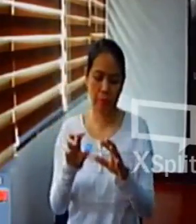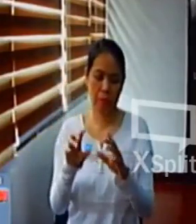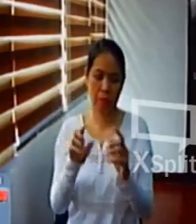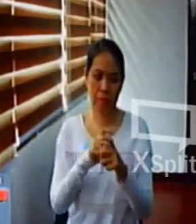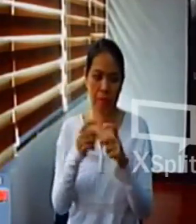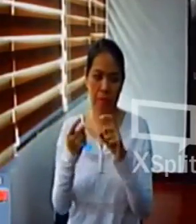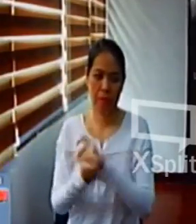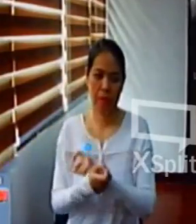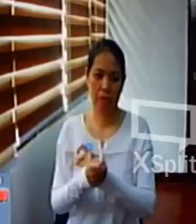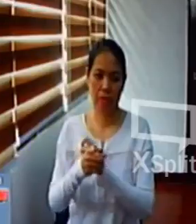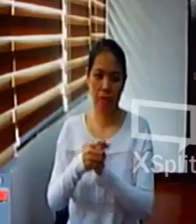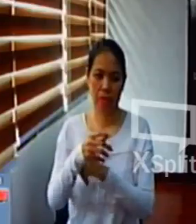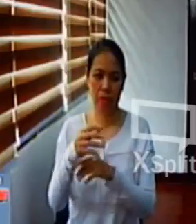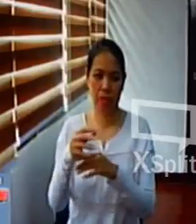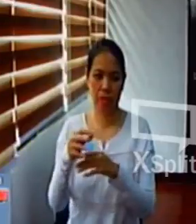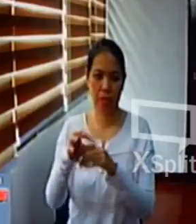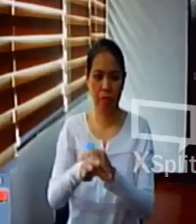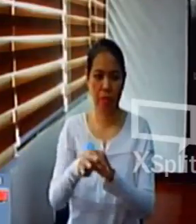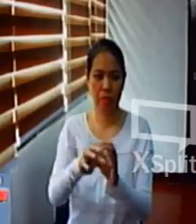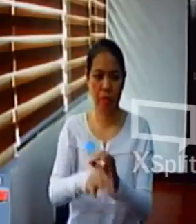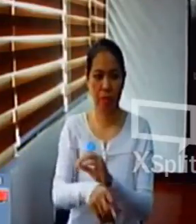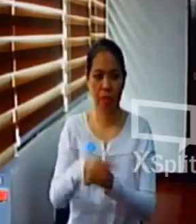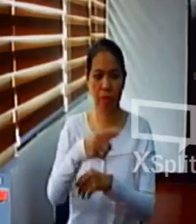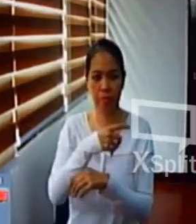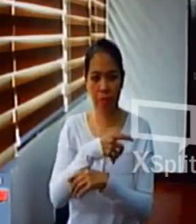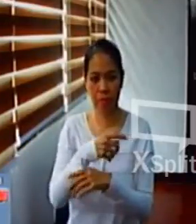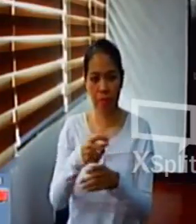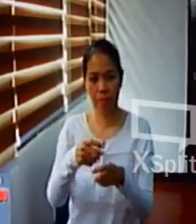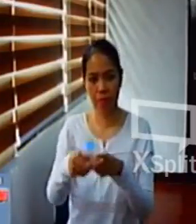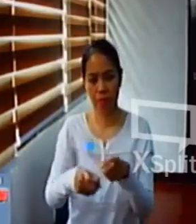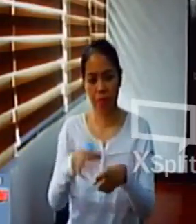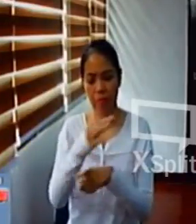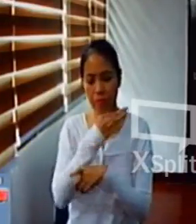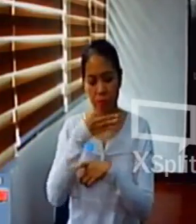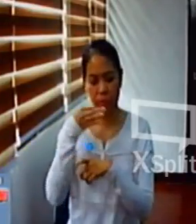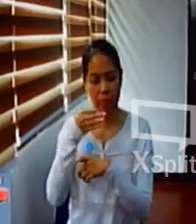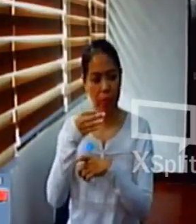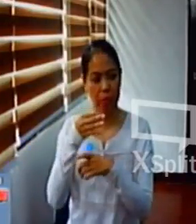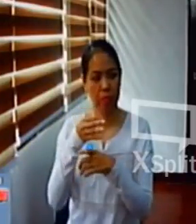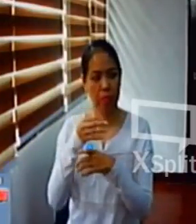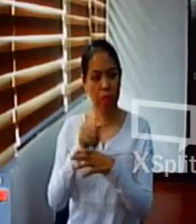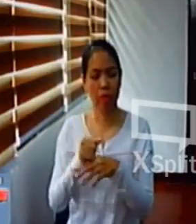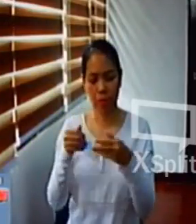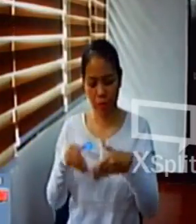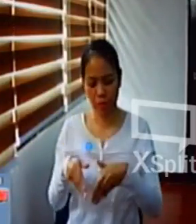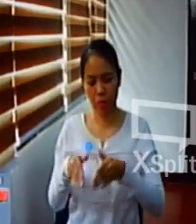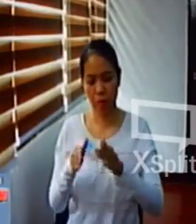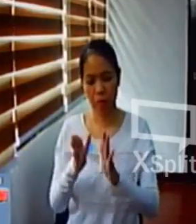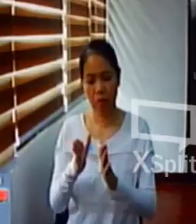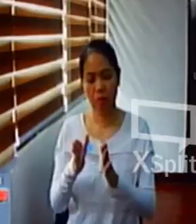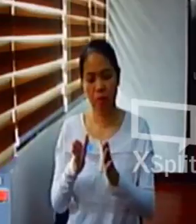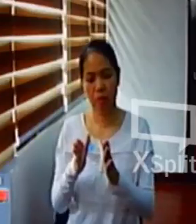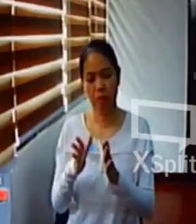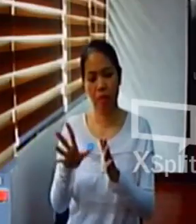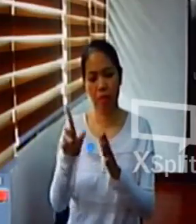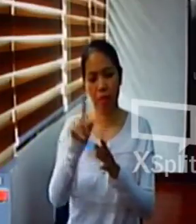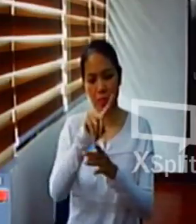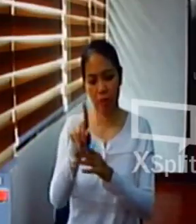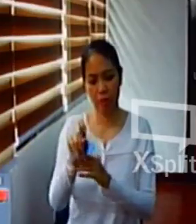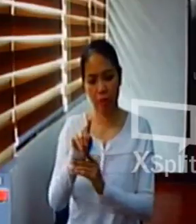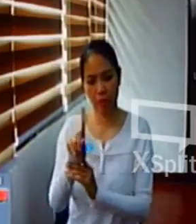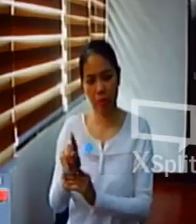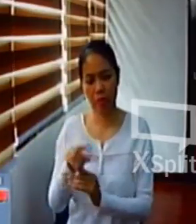sector. But before we proceed, Your Honor, may we be allowed to ask preliminary questions with respect